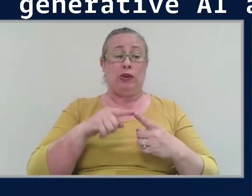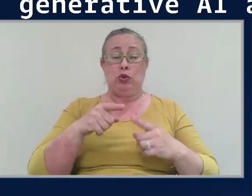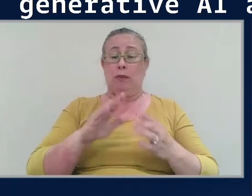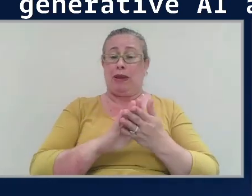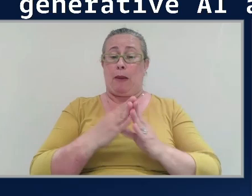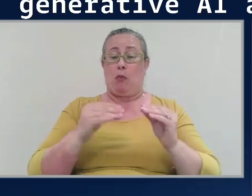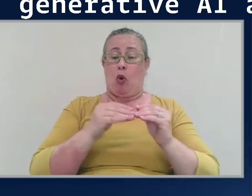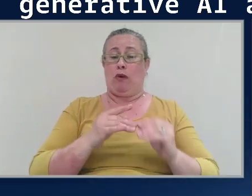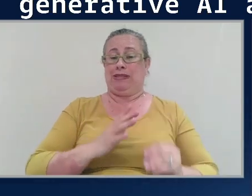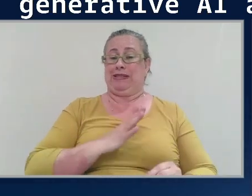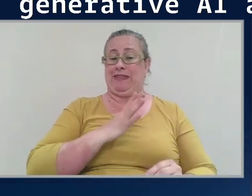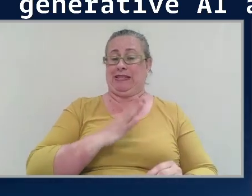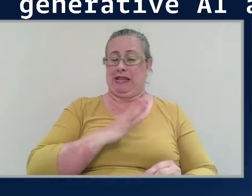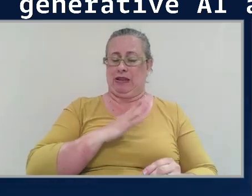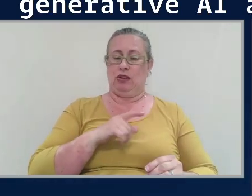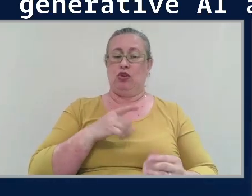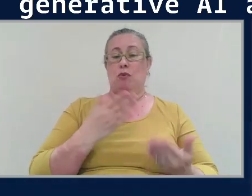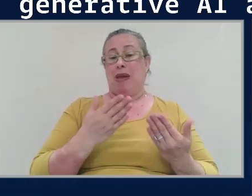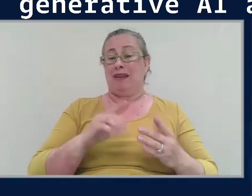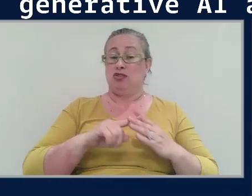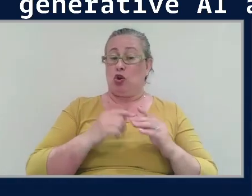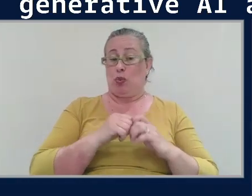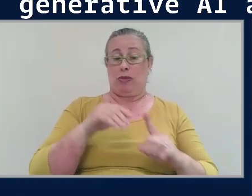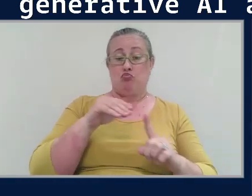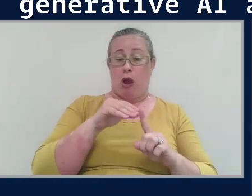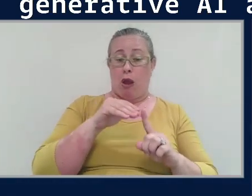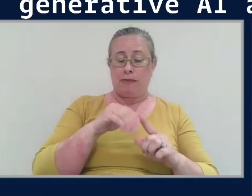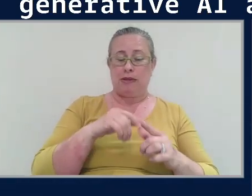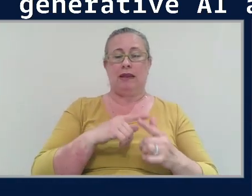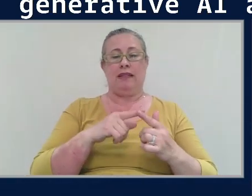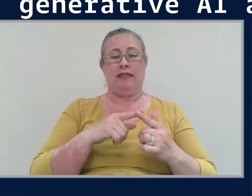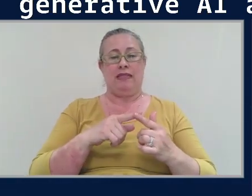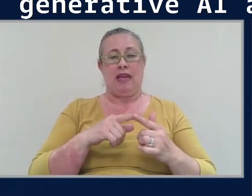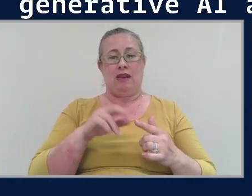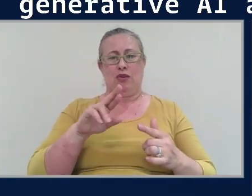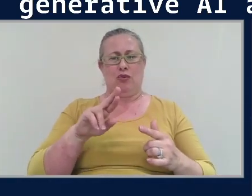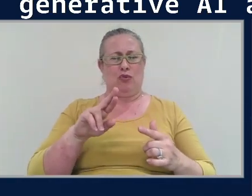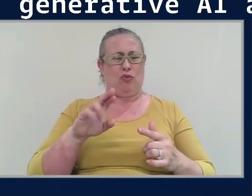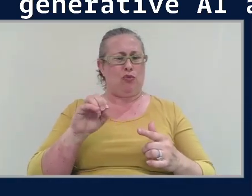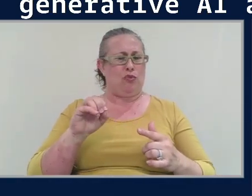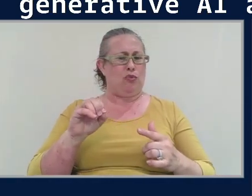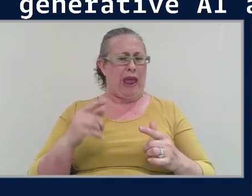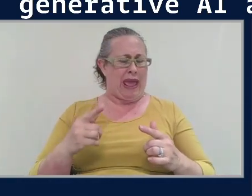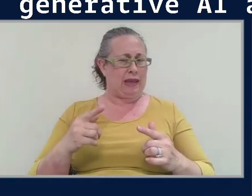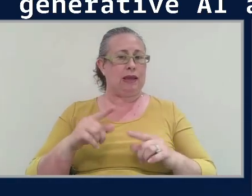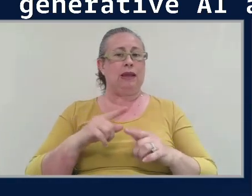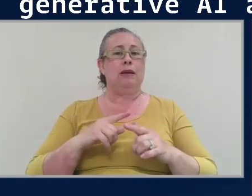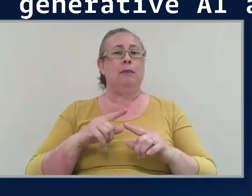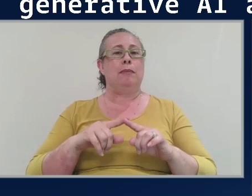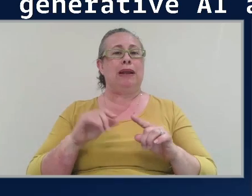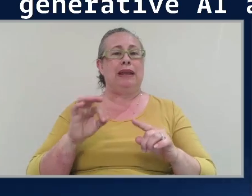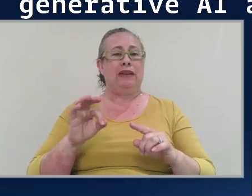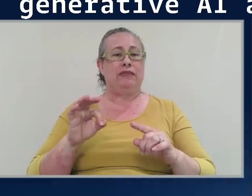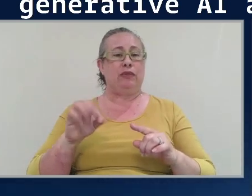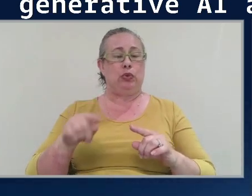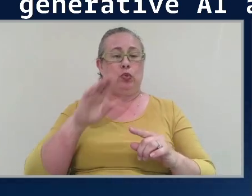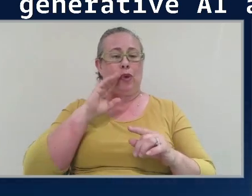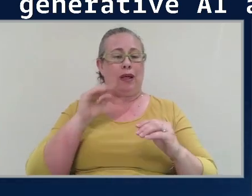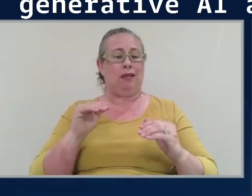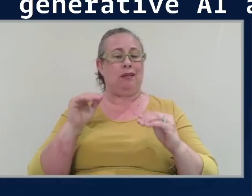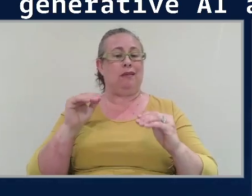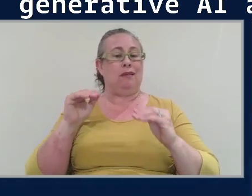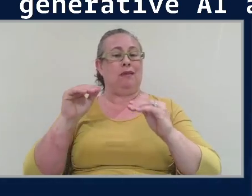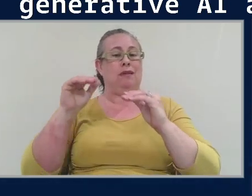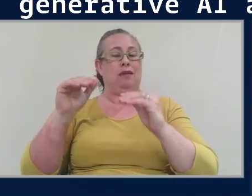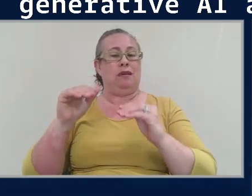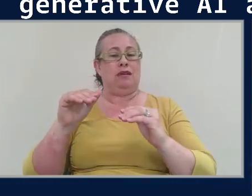off just using prompting, and then probably RAG, but ultimately, if you're going to move up the value chain of Gen AI, you're going to